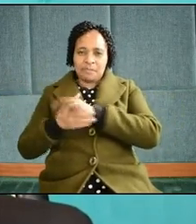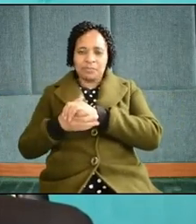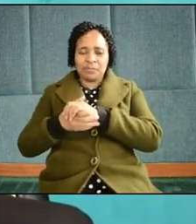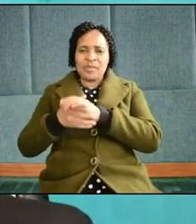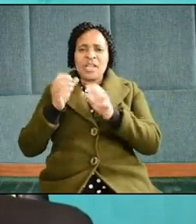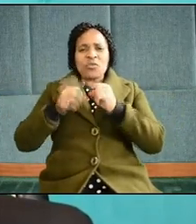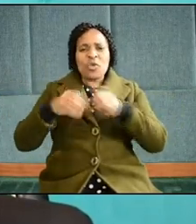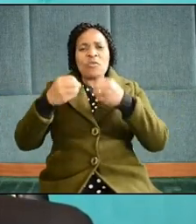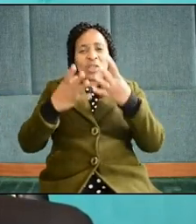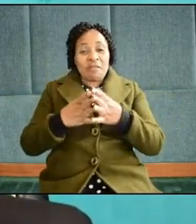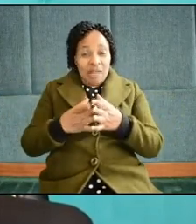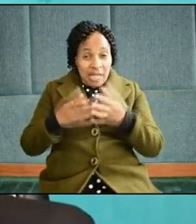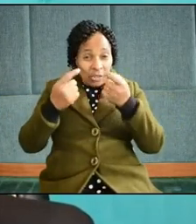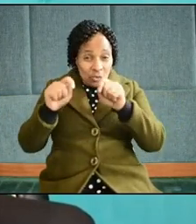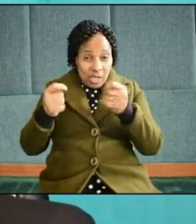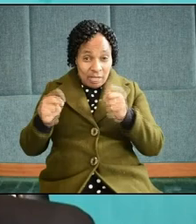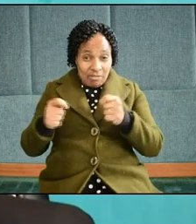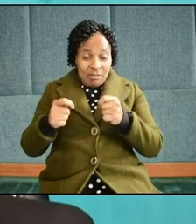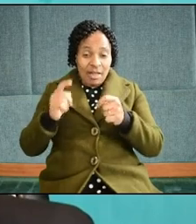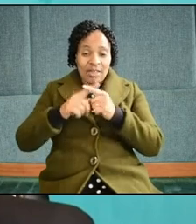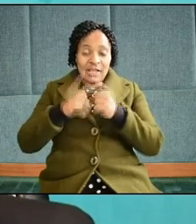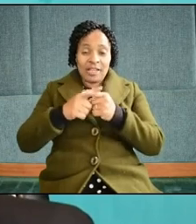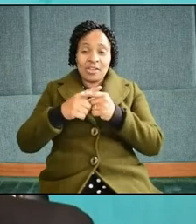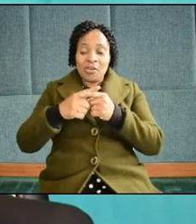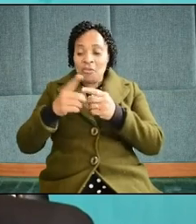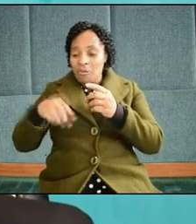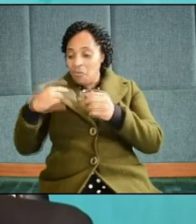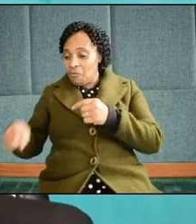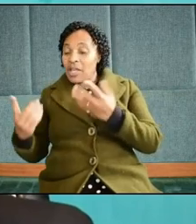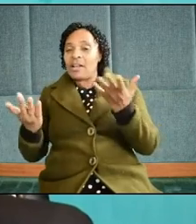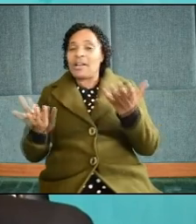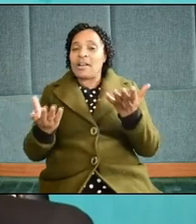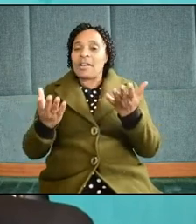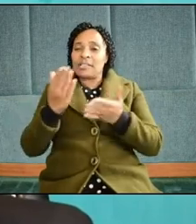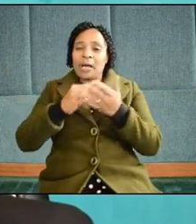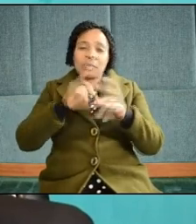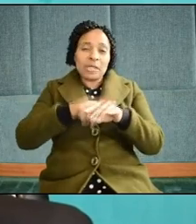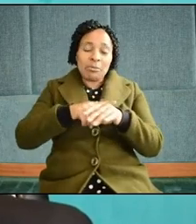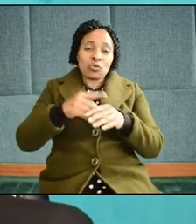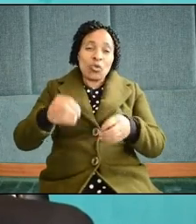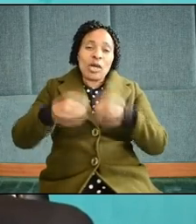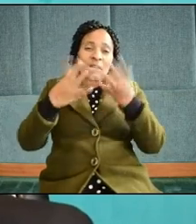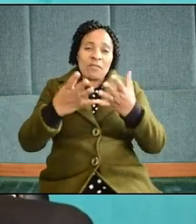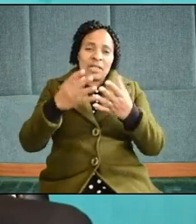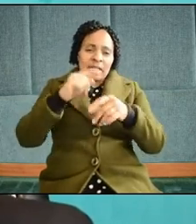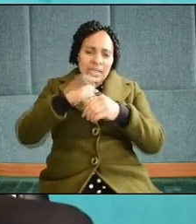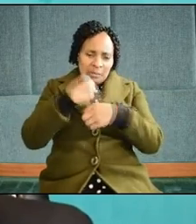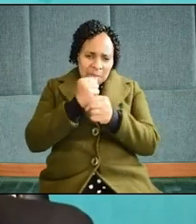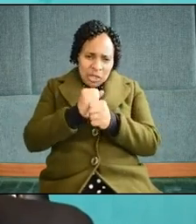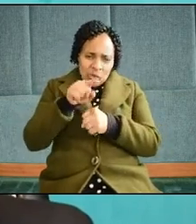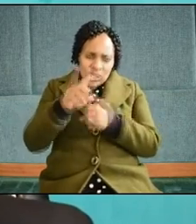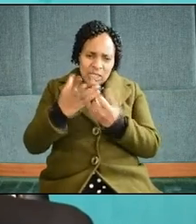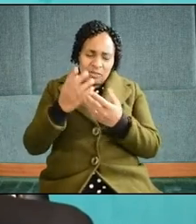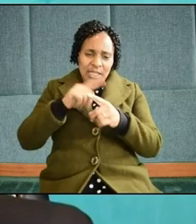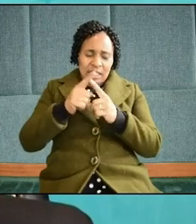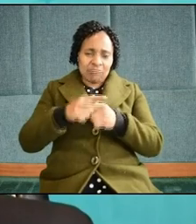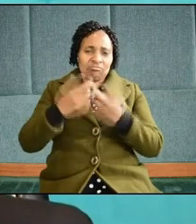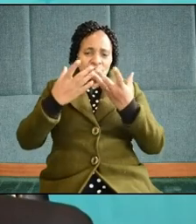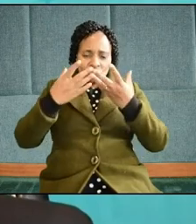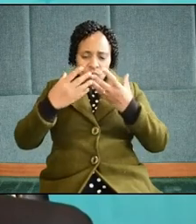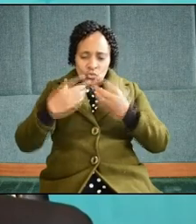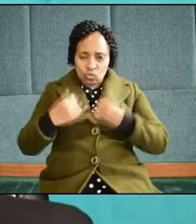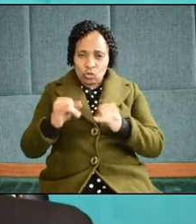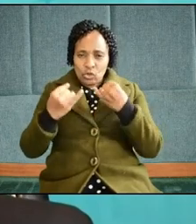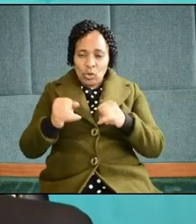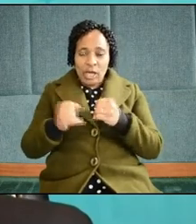test and you fail it, you're not given another test the following day, so to speak. You're given some time just to compose yourself and mm-hmm. take the test. Mm-hmm. So God